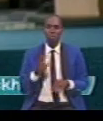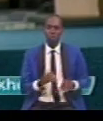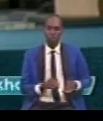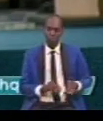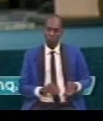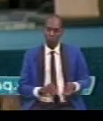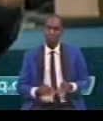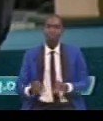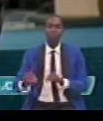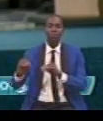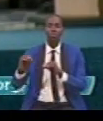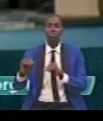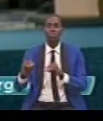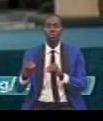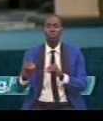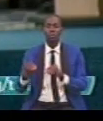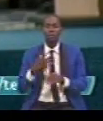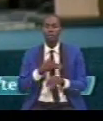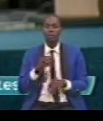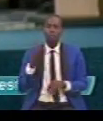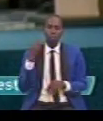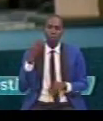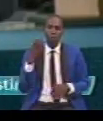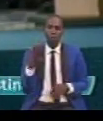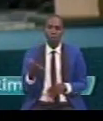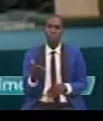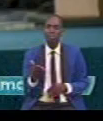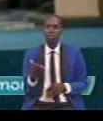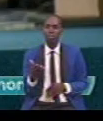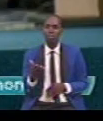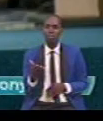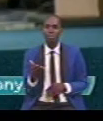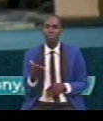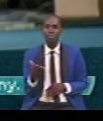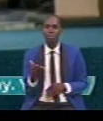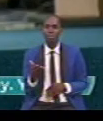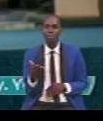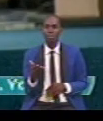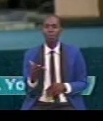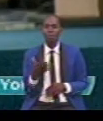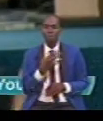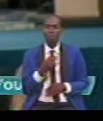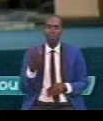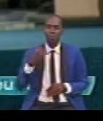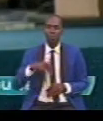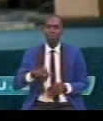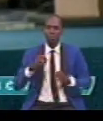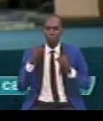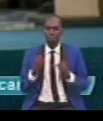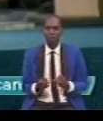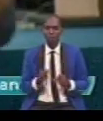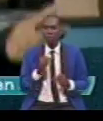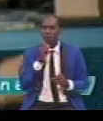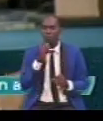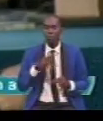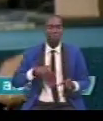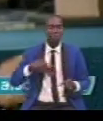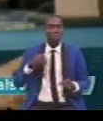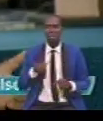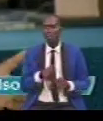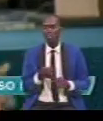journey. I was there. I was too strong. I was not even feeling any